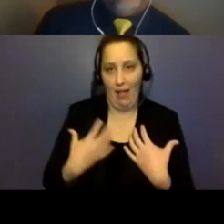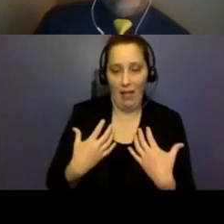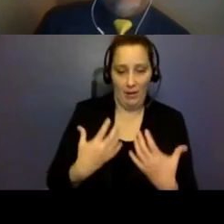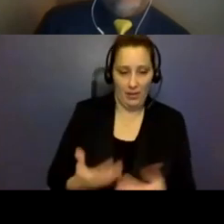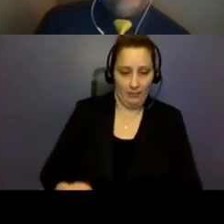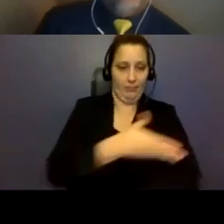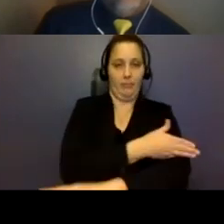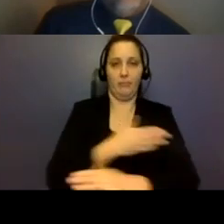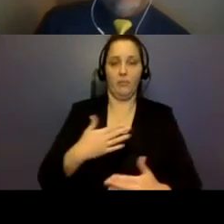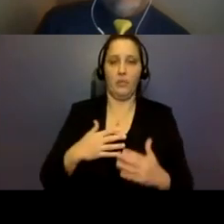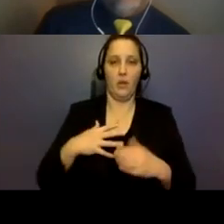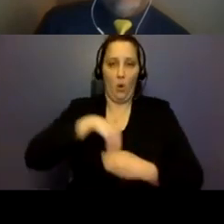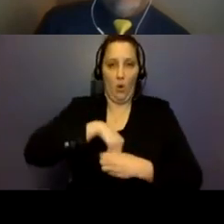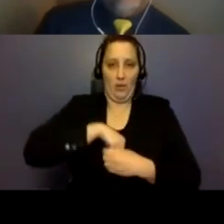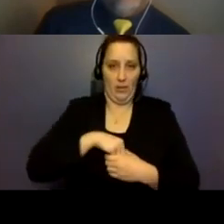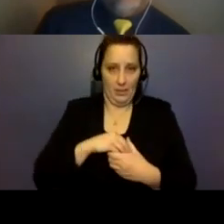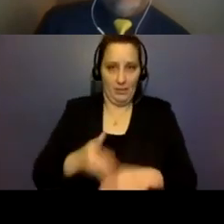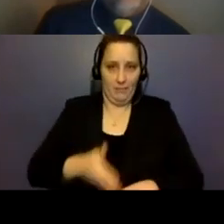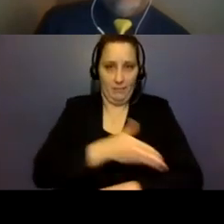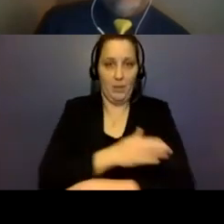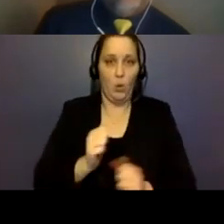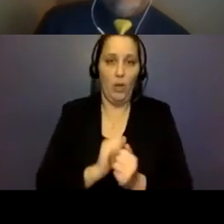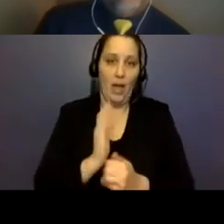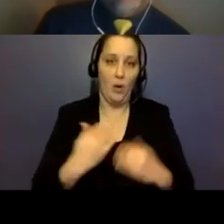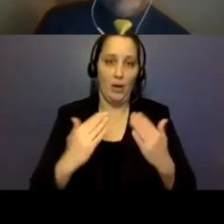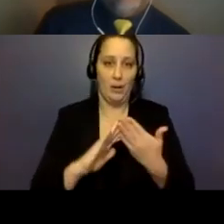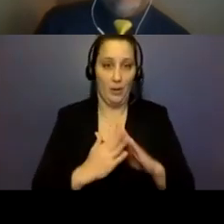an alignment with our community.